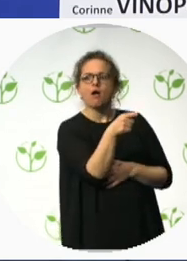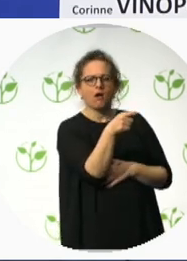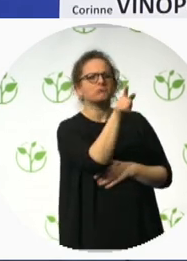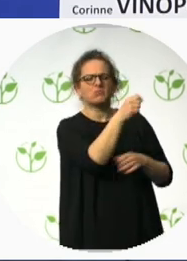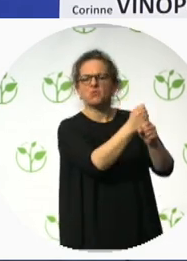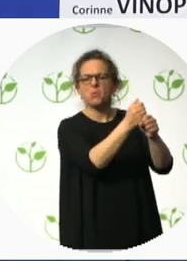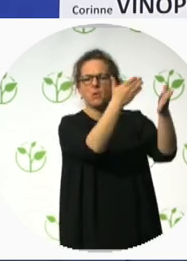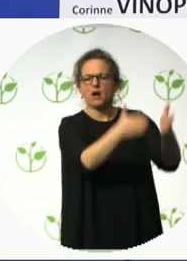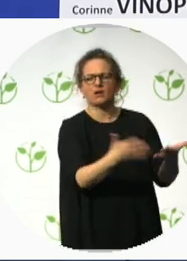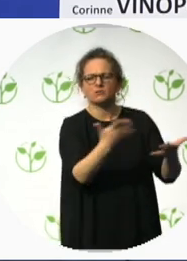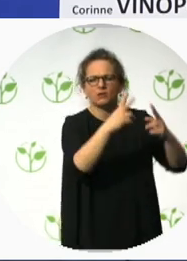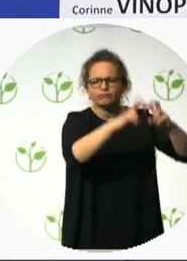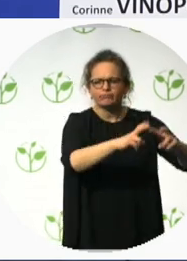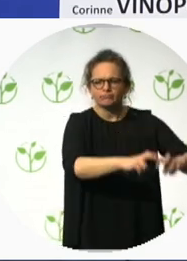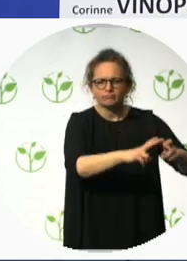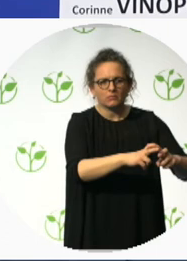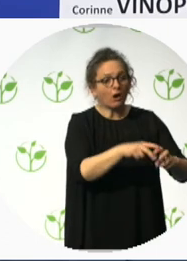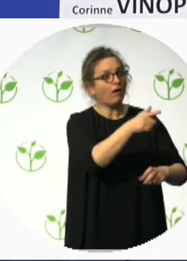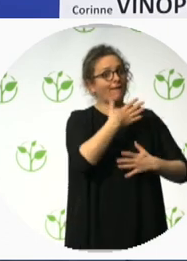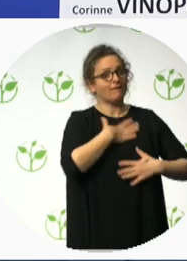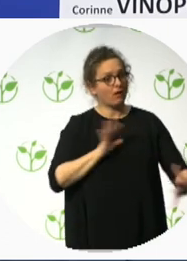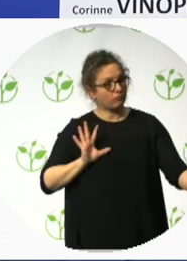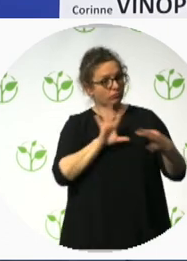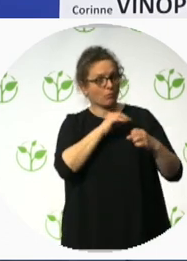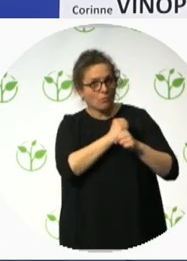half of the people that you hire, at least half, have to be deaf.